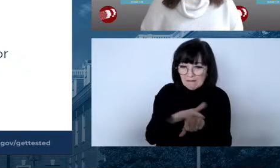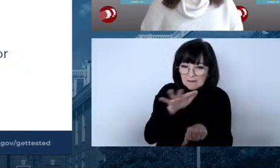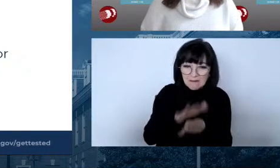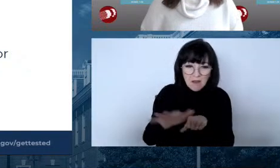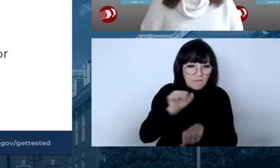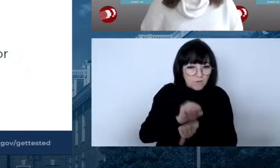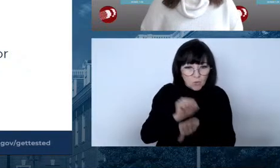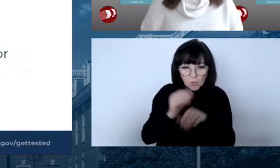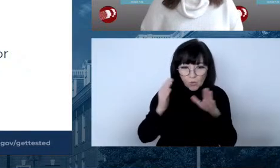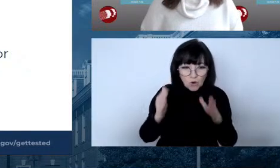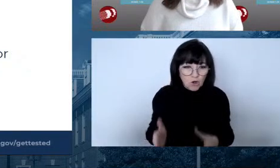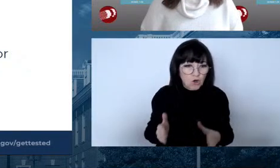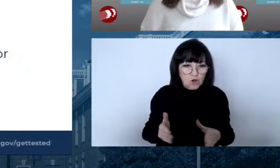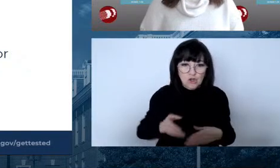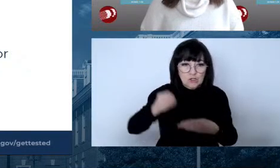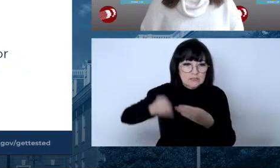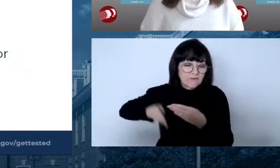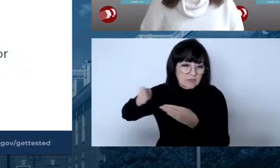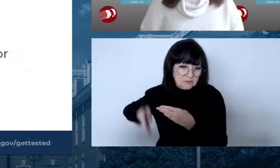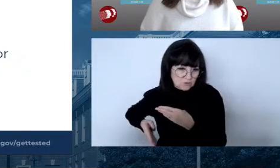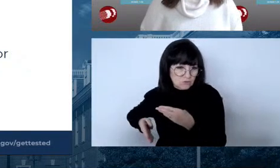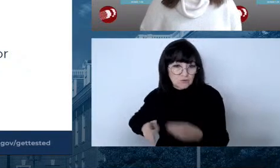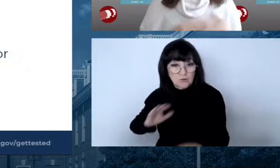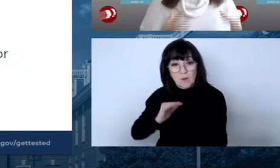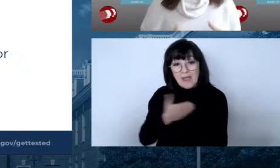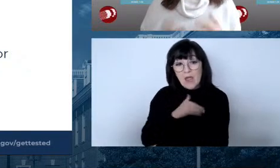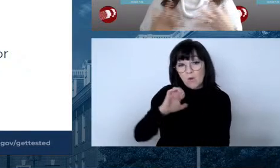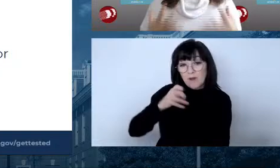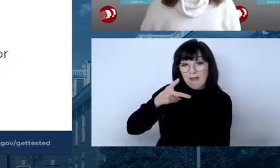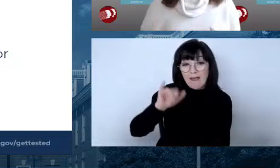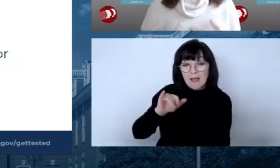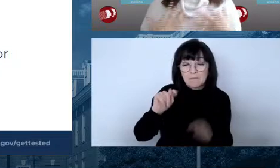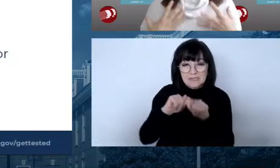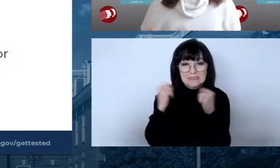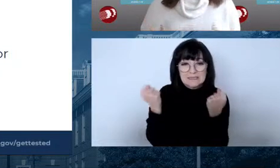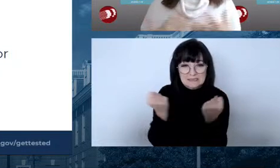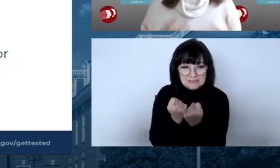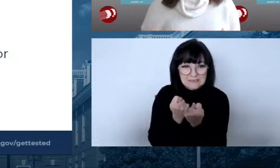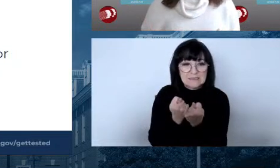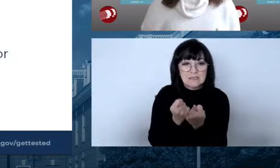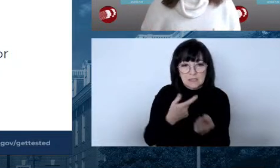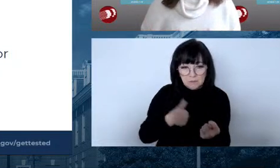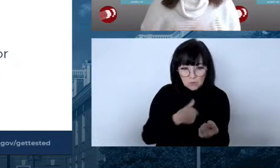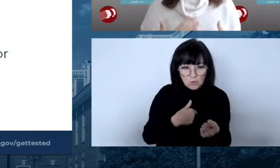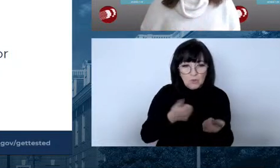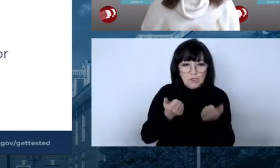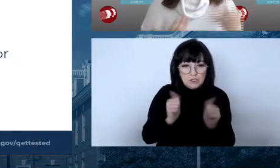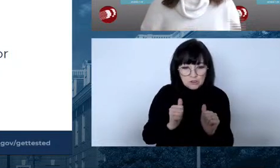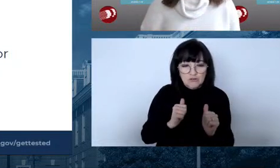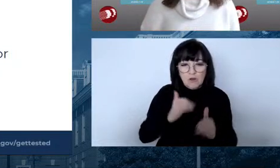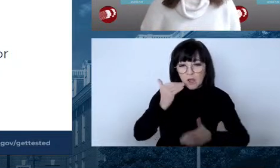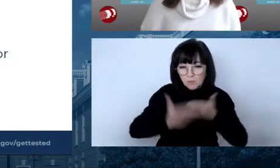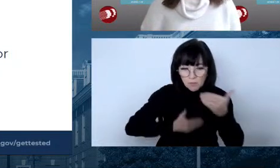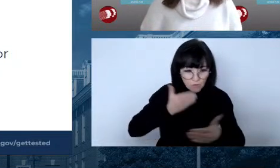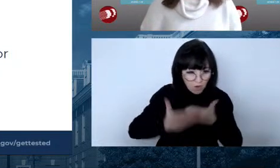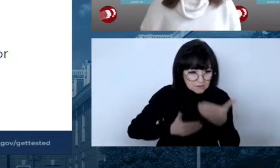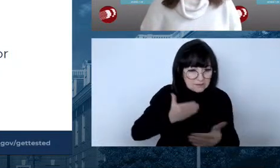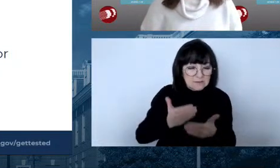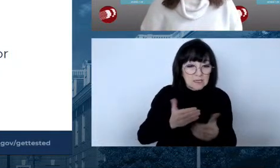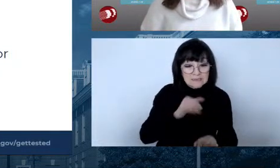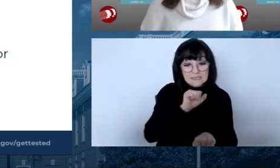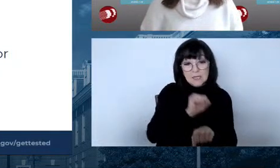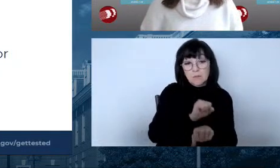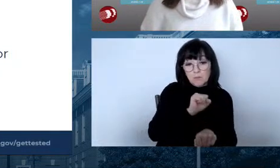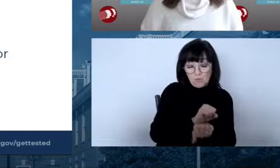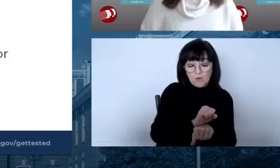outstanding EPI team to process and get positive cases processed and posted on the